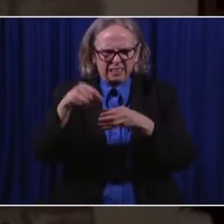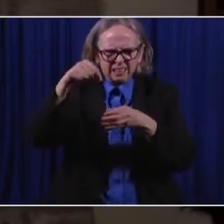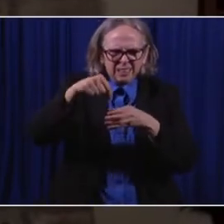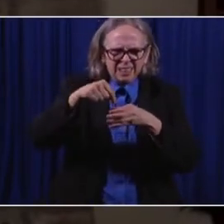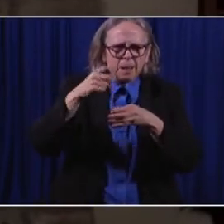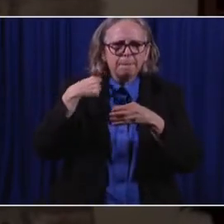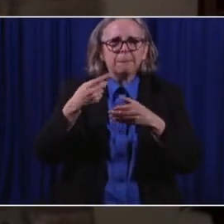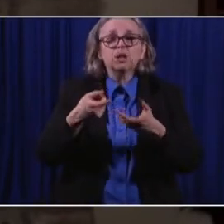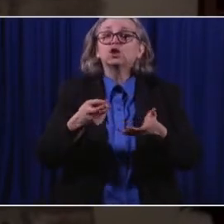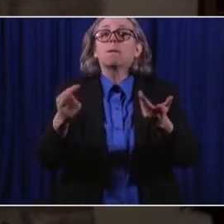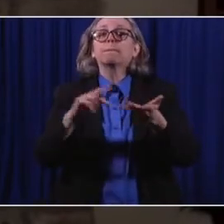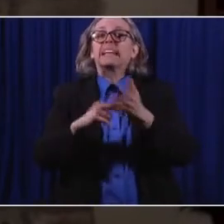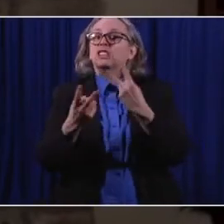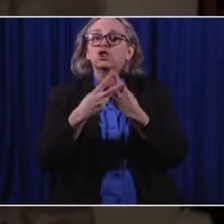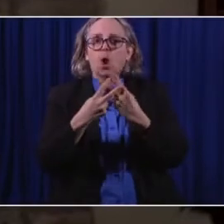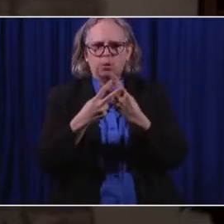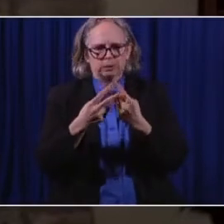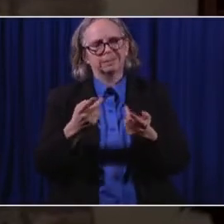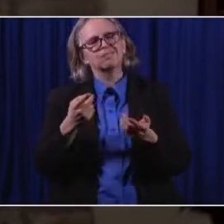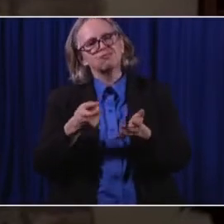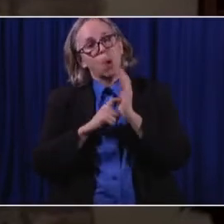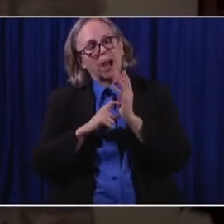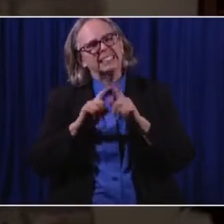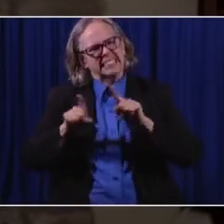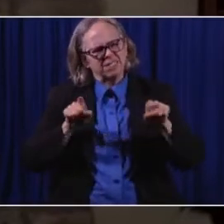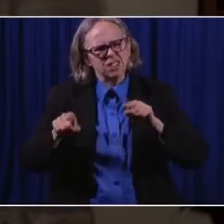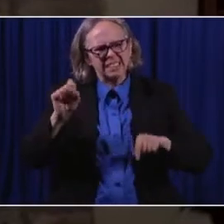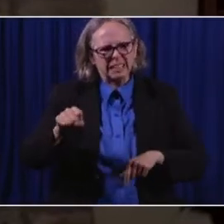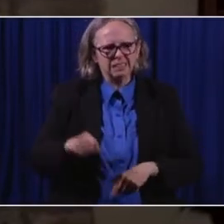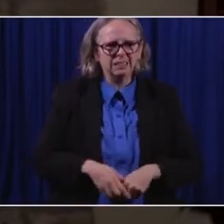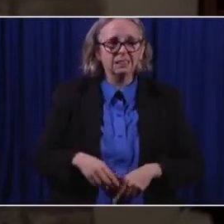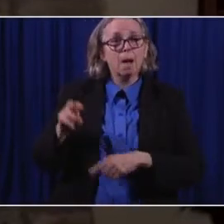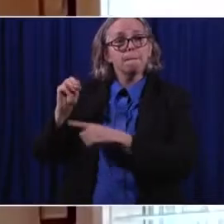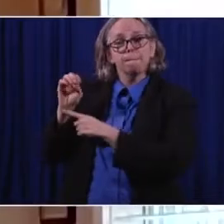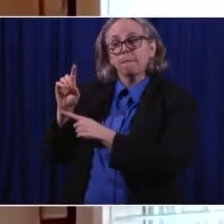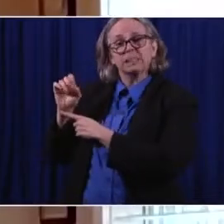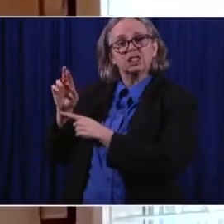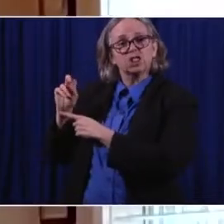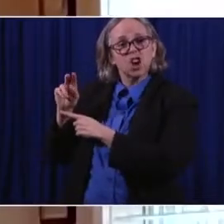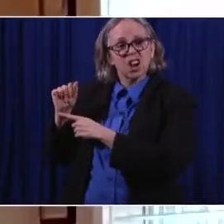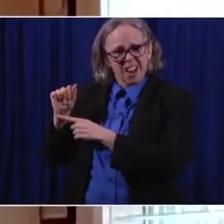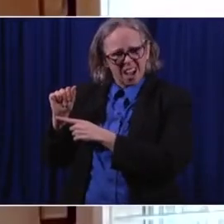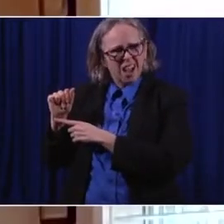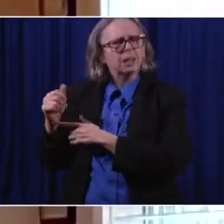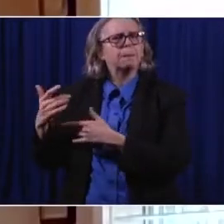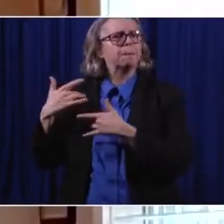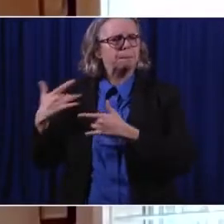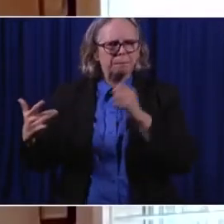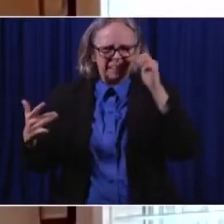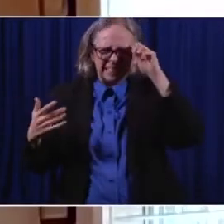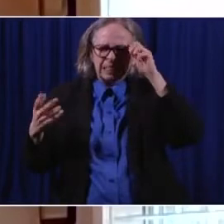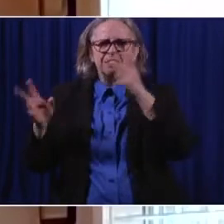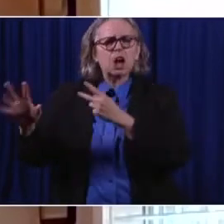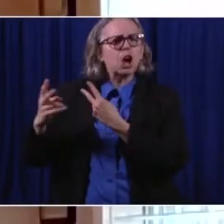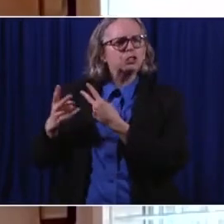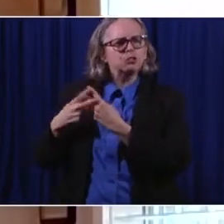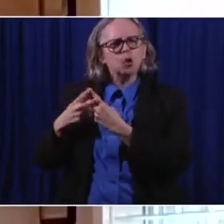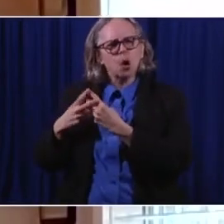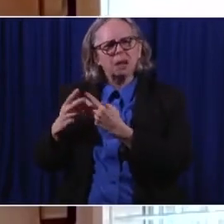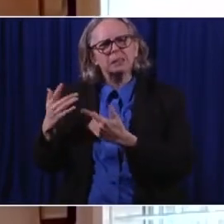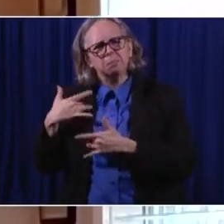noted. The Moderna vaccine can actually be stored in the kinds of freezers that many health providers